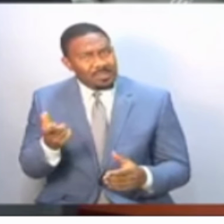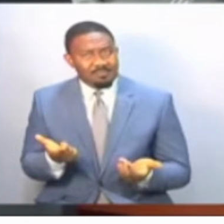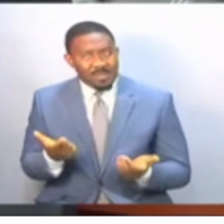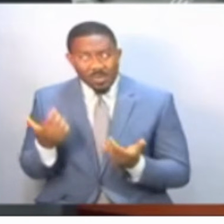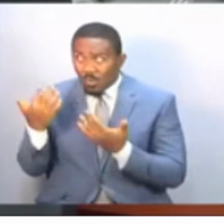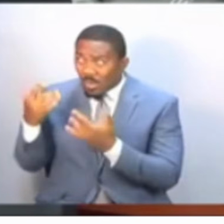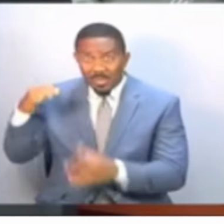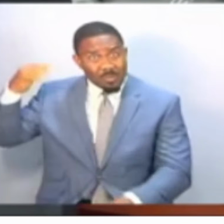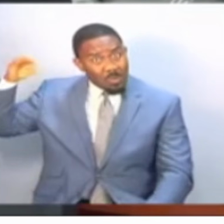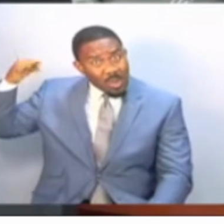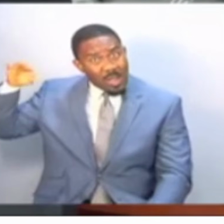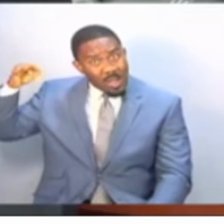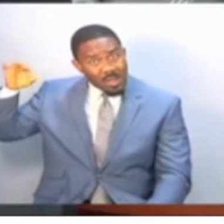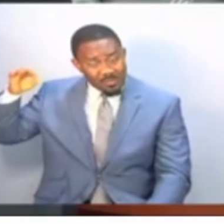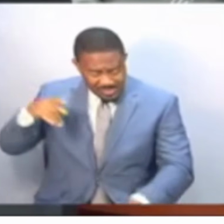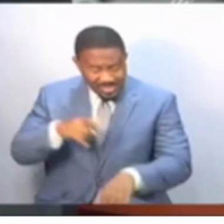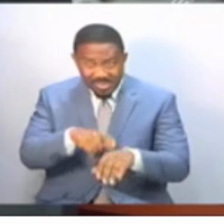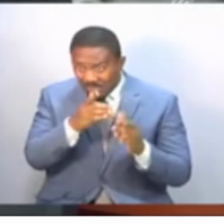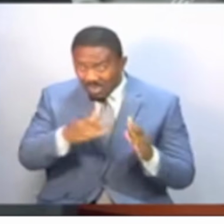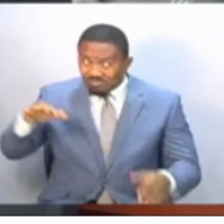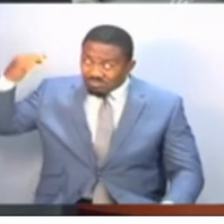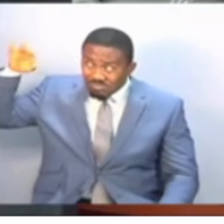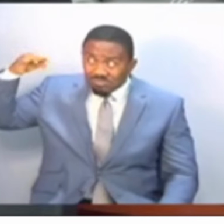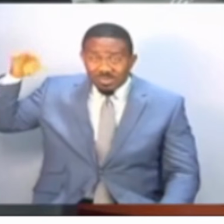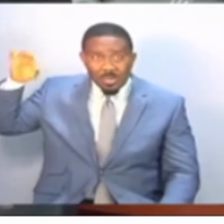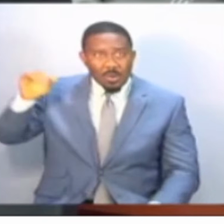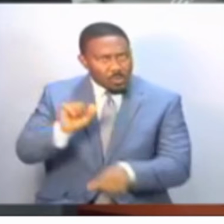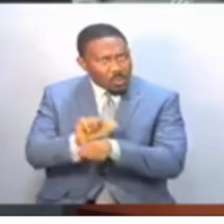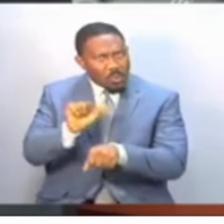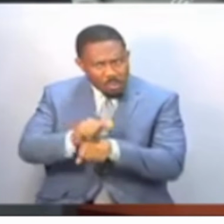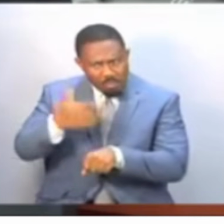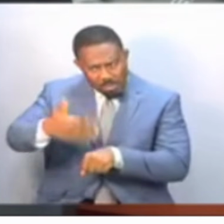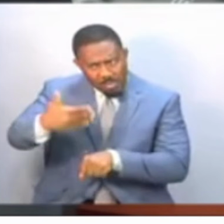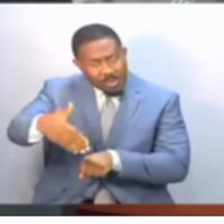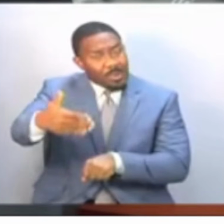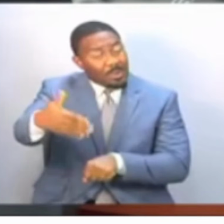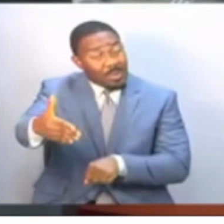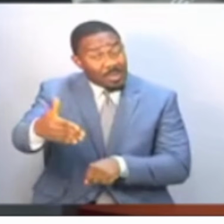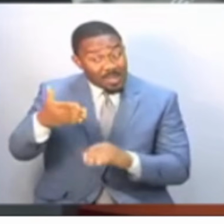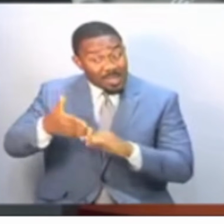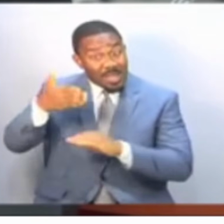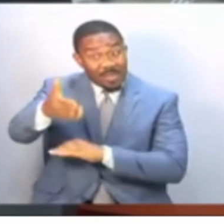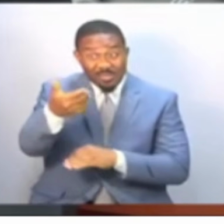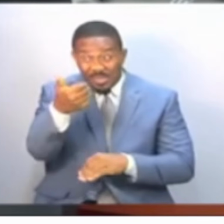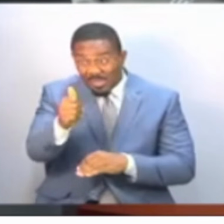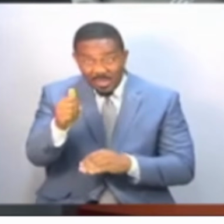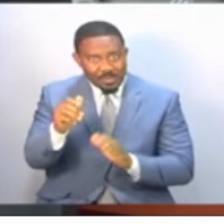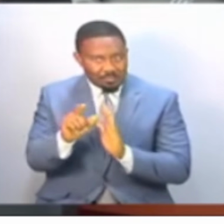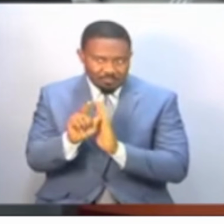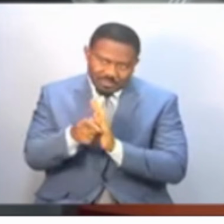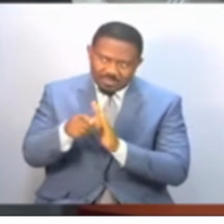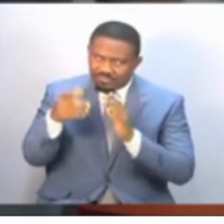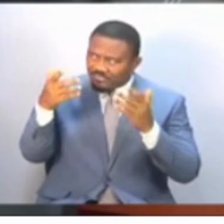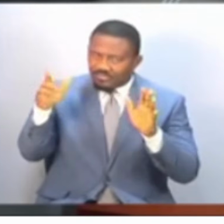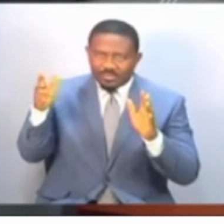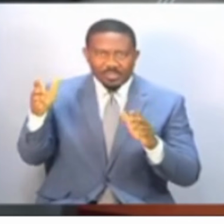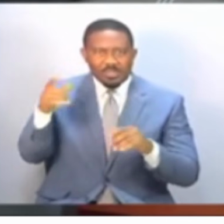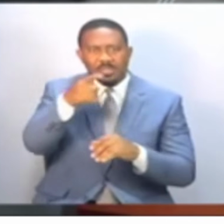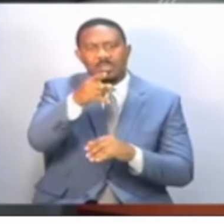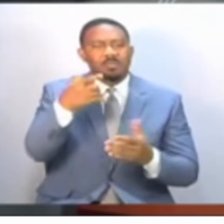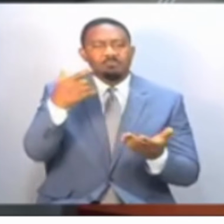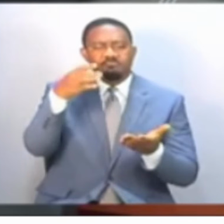being rung for the time period that the bell is being rung. If at the end of that time period, the Speaker decides to conduct the